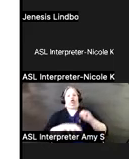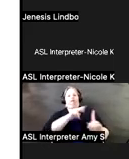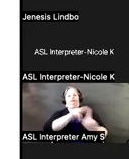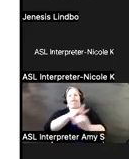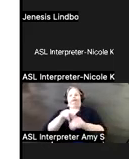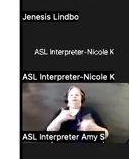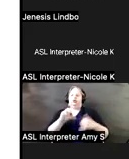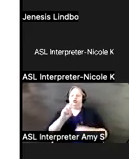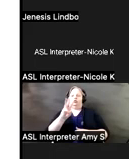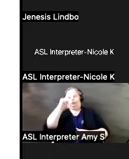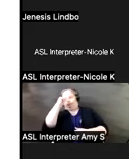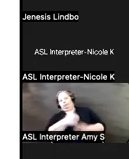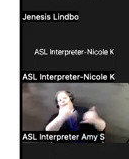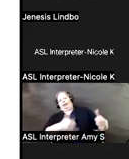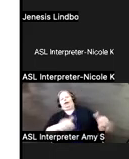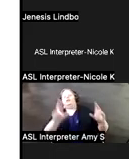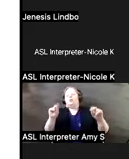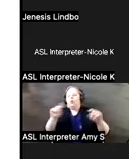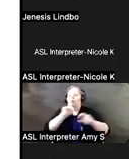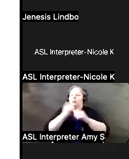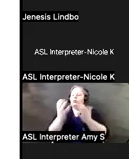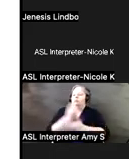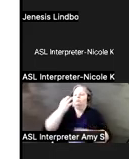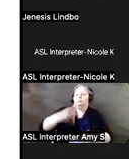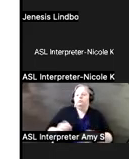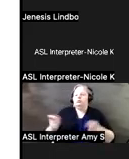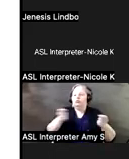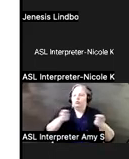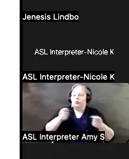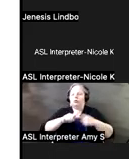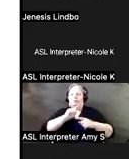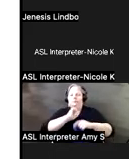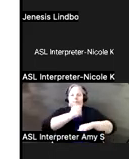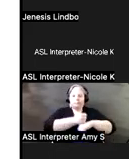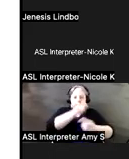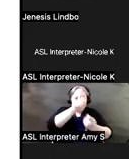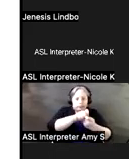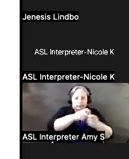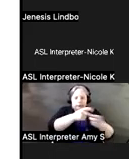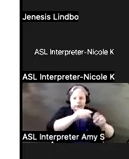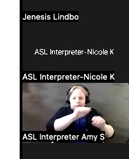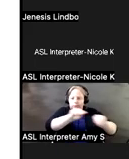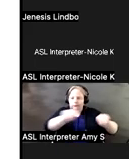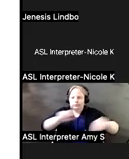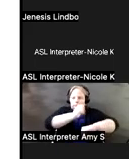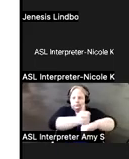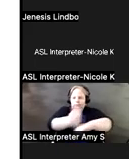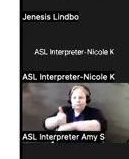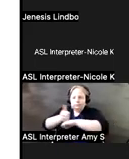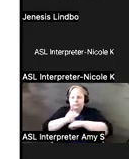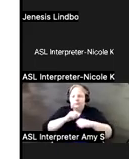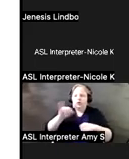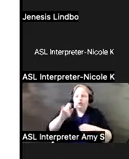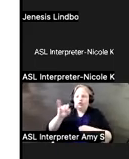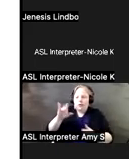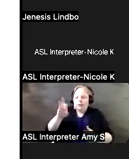have them play a game. You really want to optimize the control and strategically place the switches or joystick or sip and puff controller